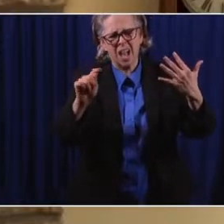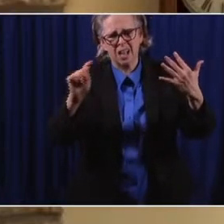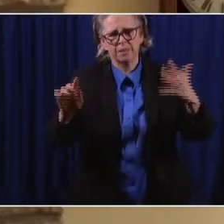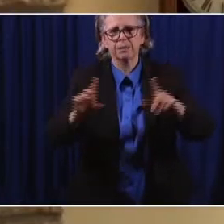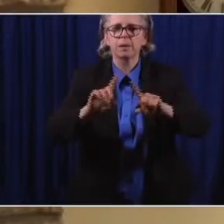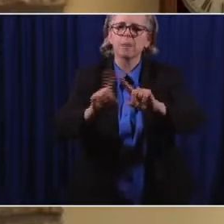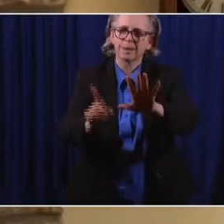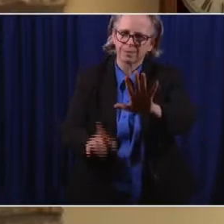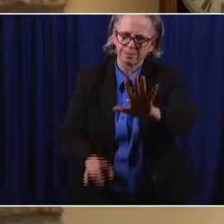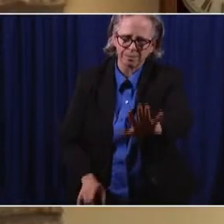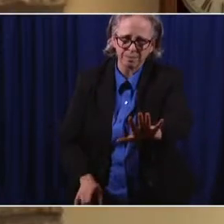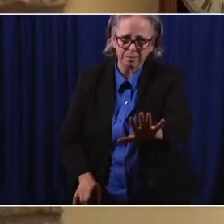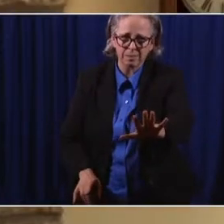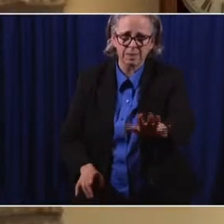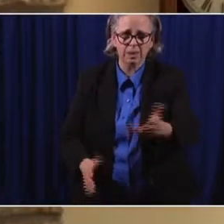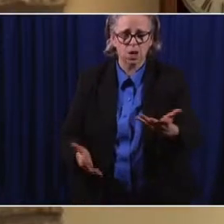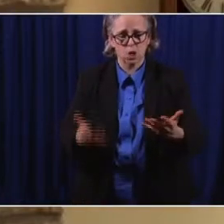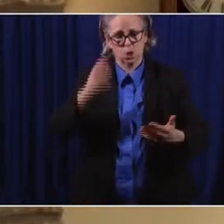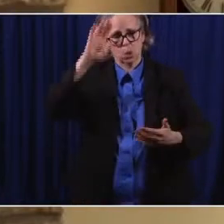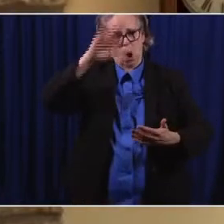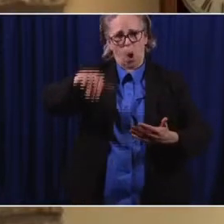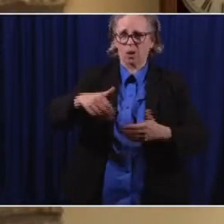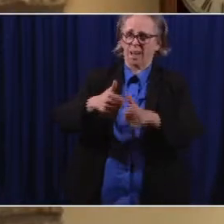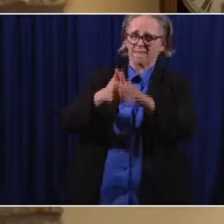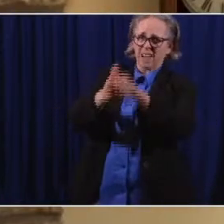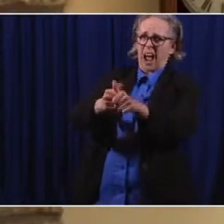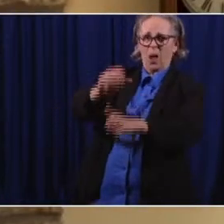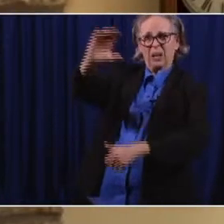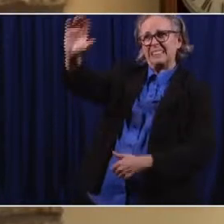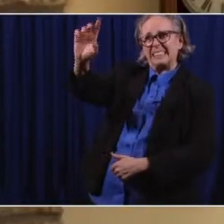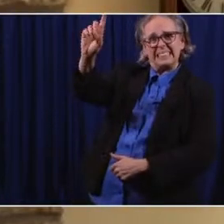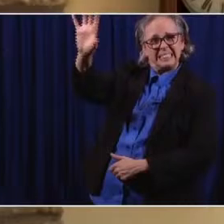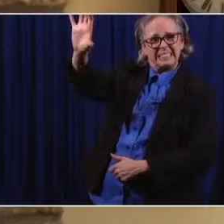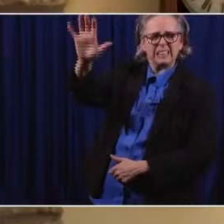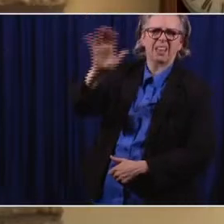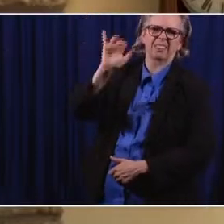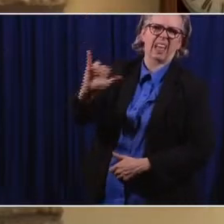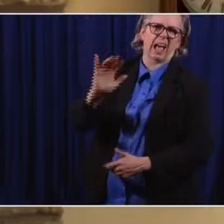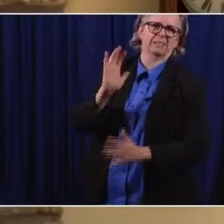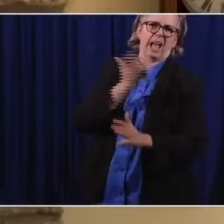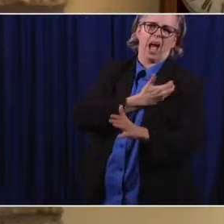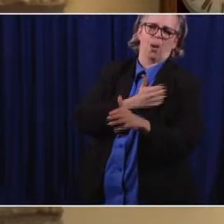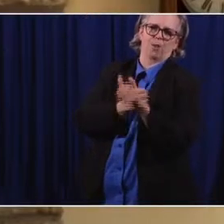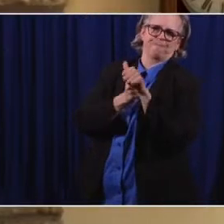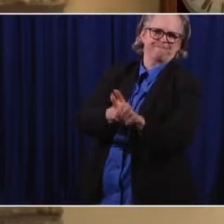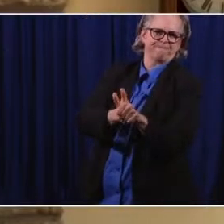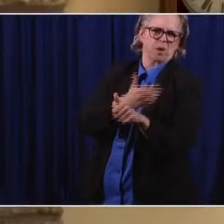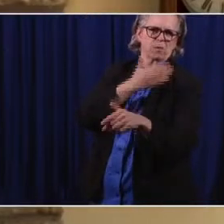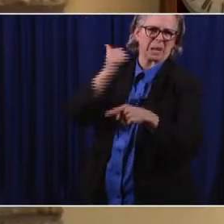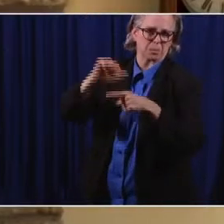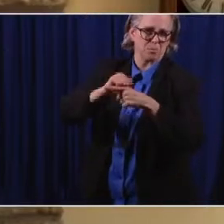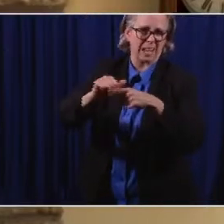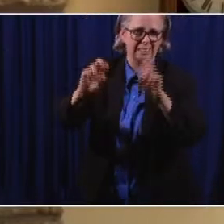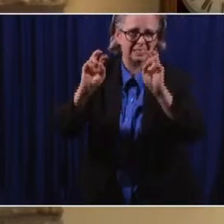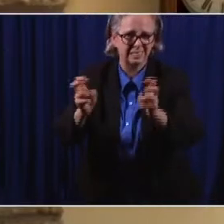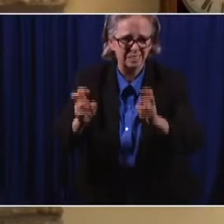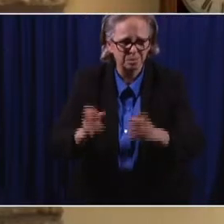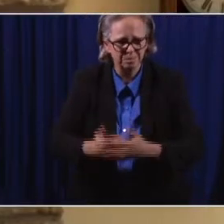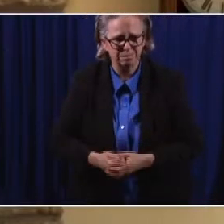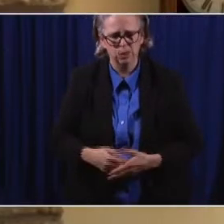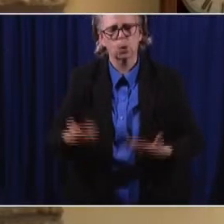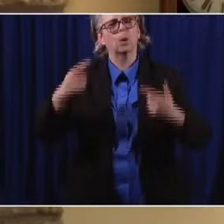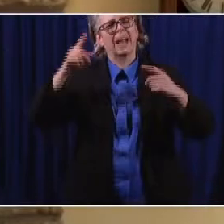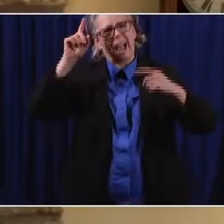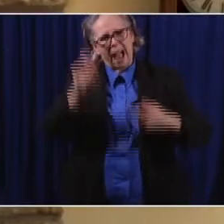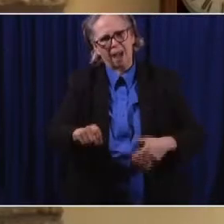guidelines. And what we're trying to do with the study that I talked about is to figure out, hey, is there a way we can lessen those? Is